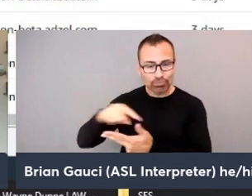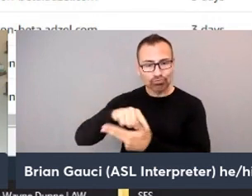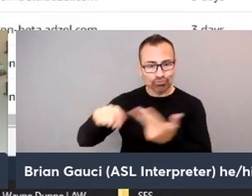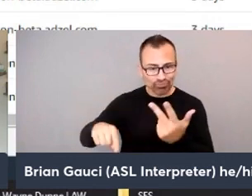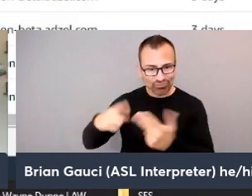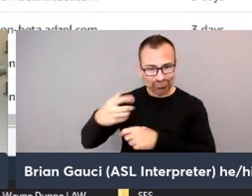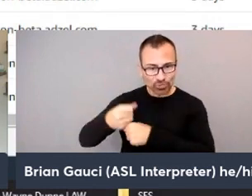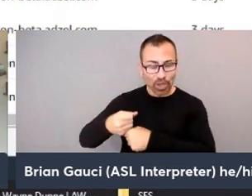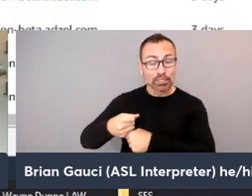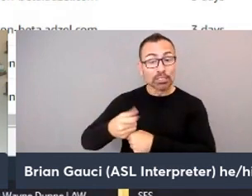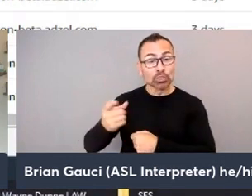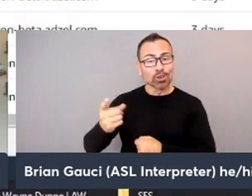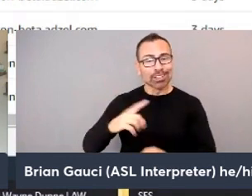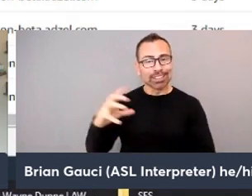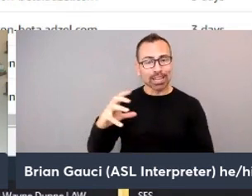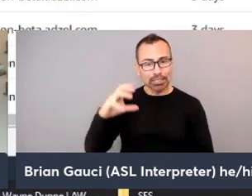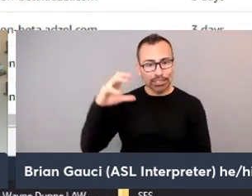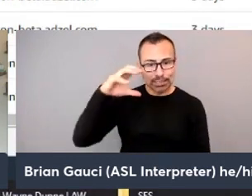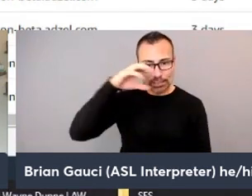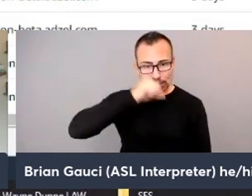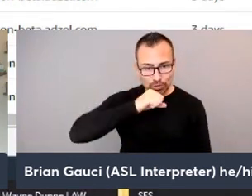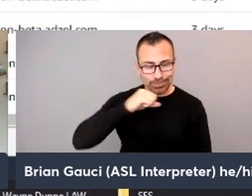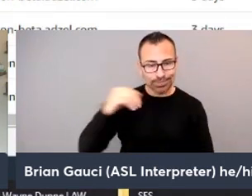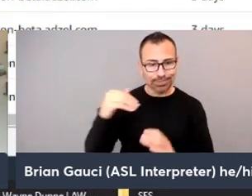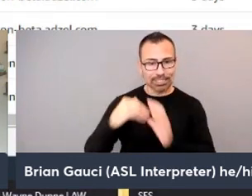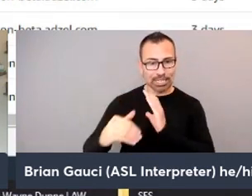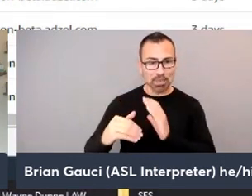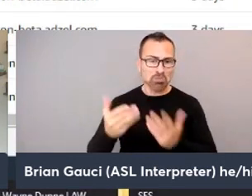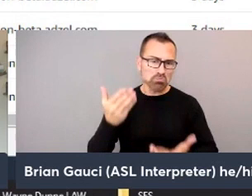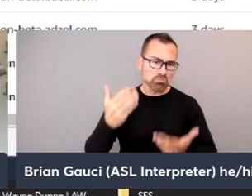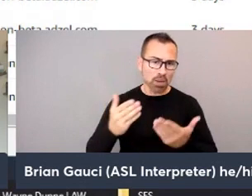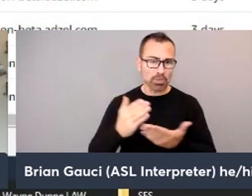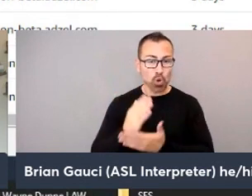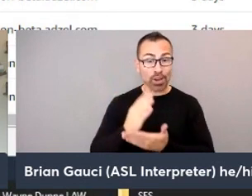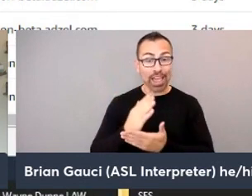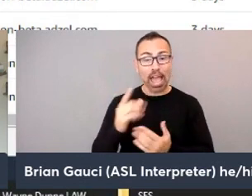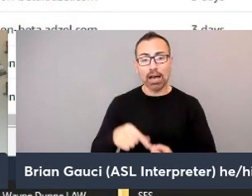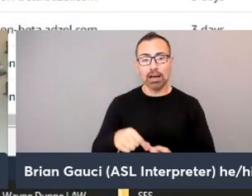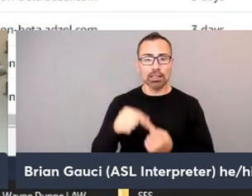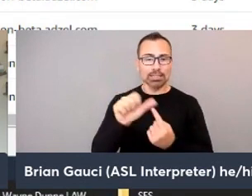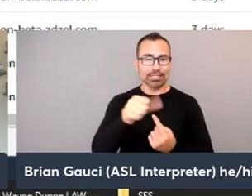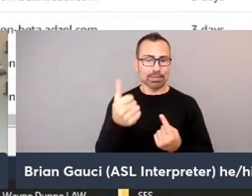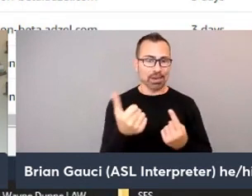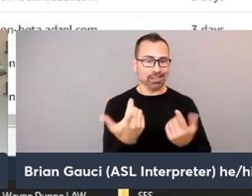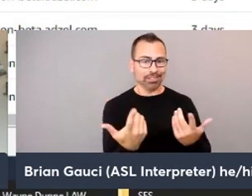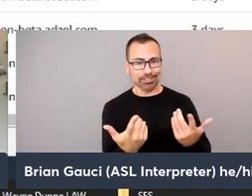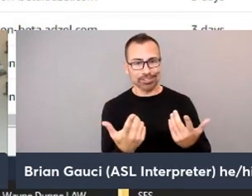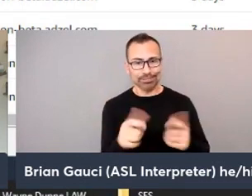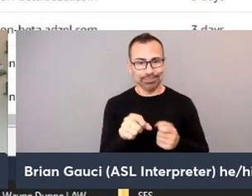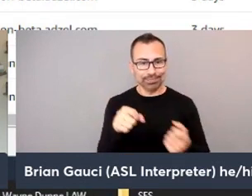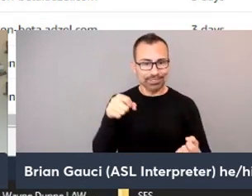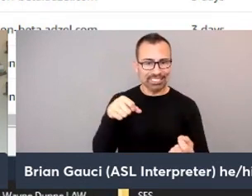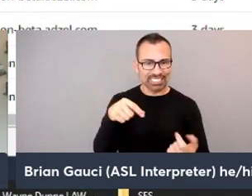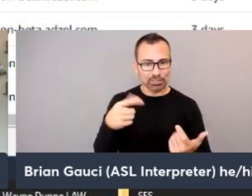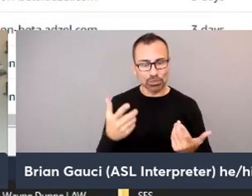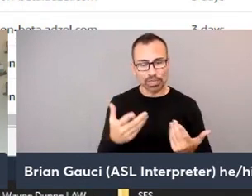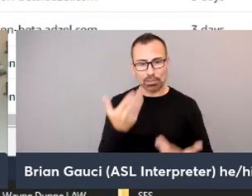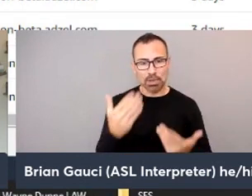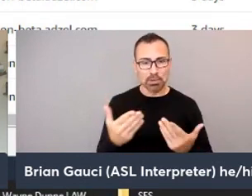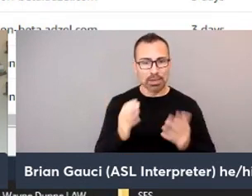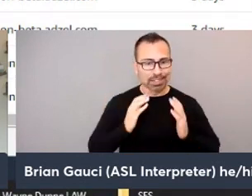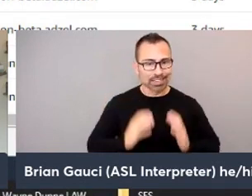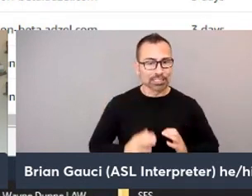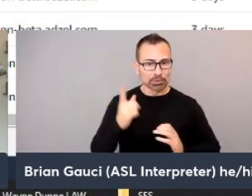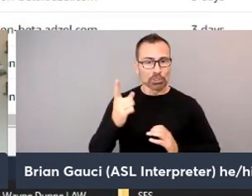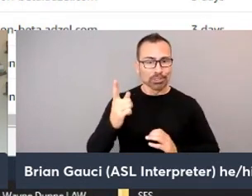probably okay, unless there's been some other signals that the provider is aware of. Maybe a customer has marked things as spam repeatedly,